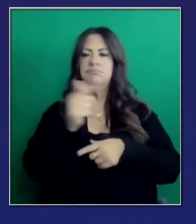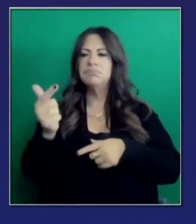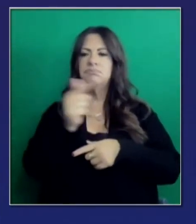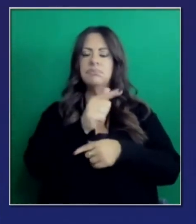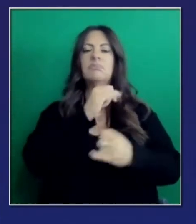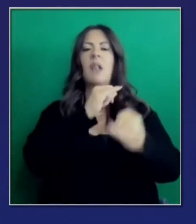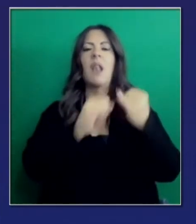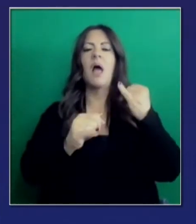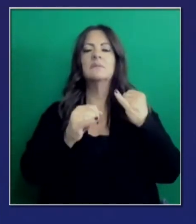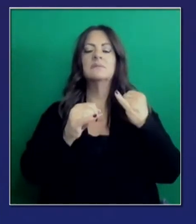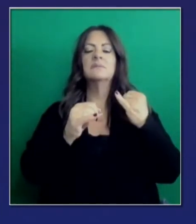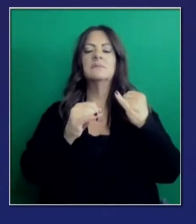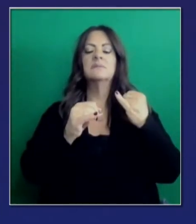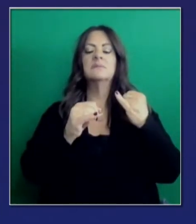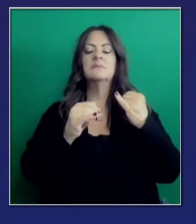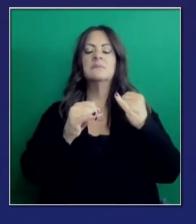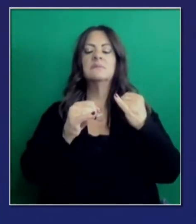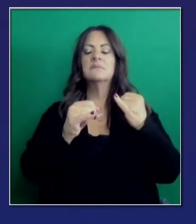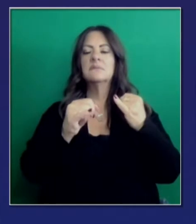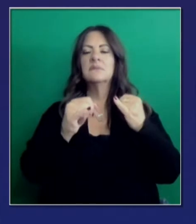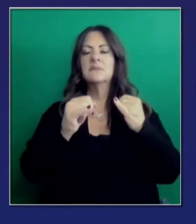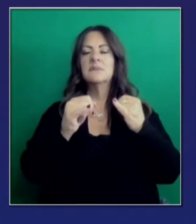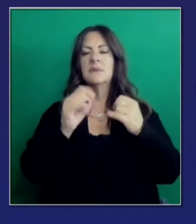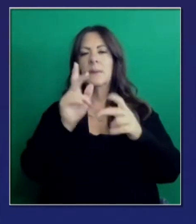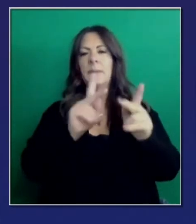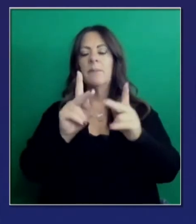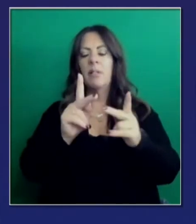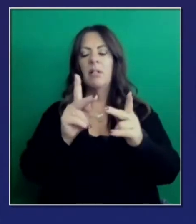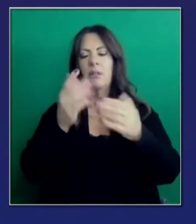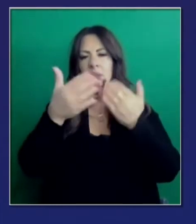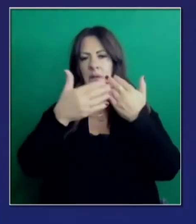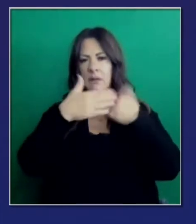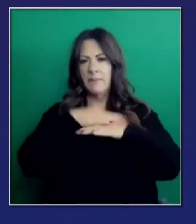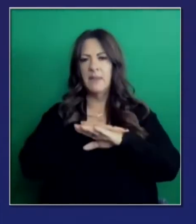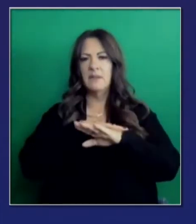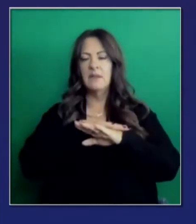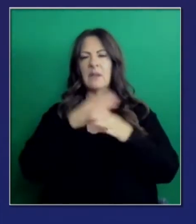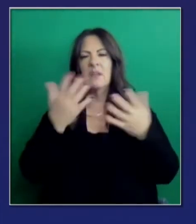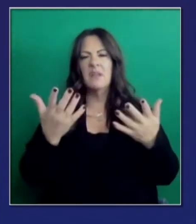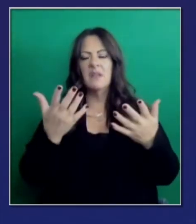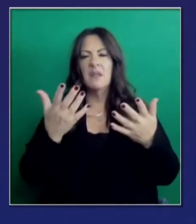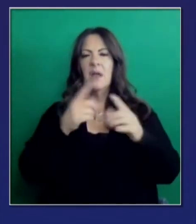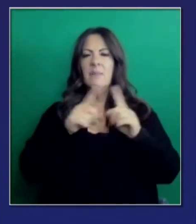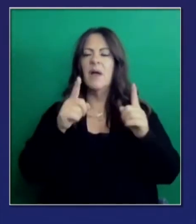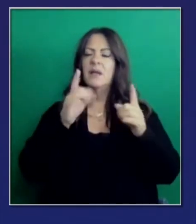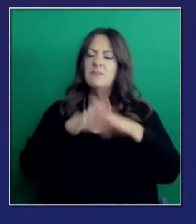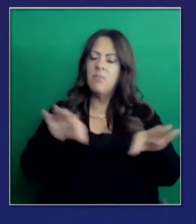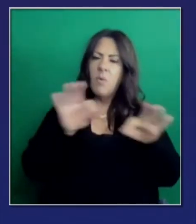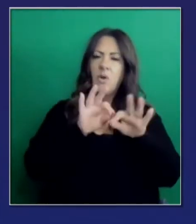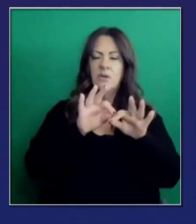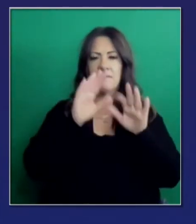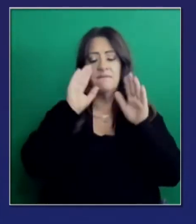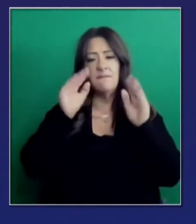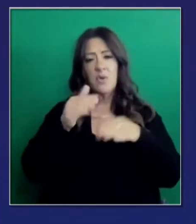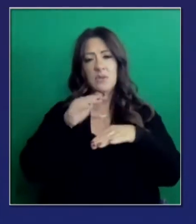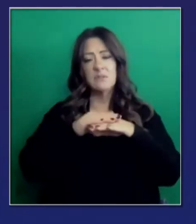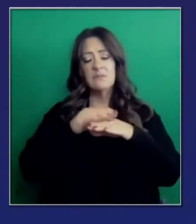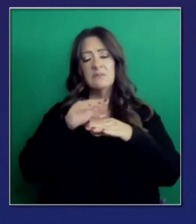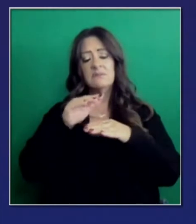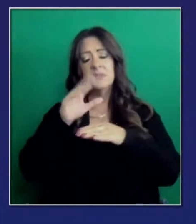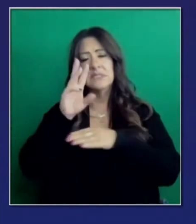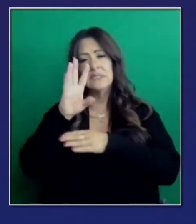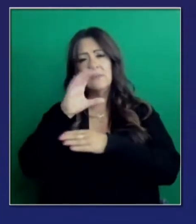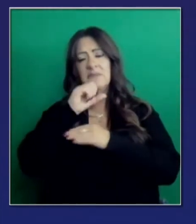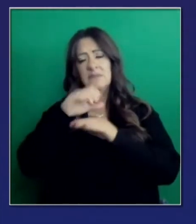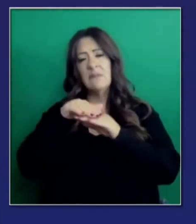possible, but with prioritization. That's reflected here, 65 and over, and those cohorts that are represented. We